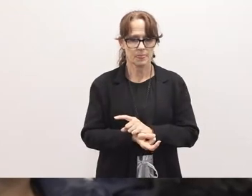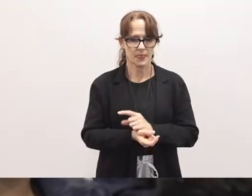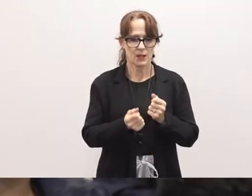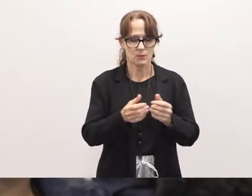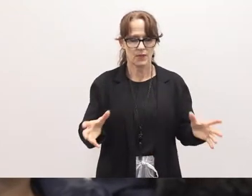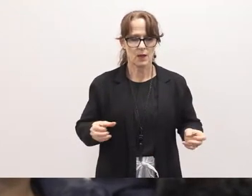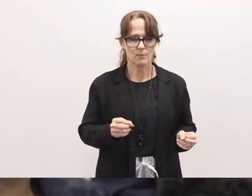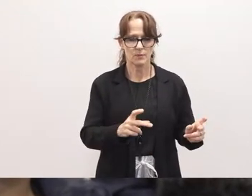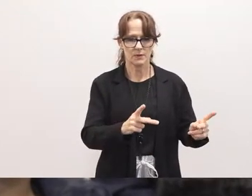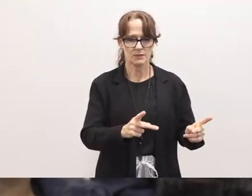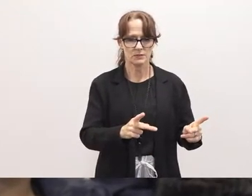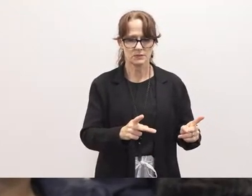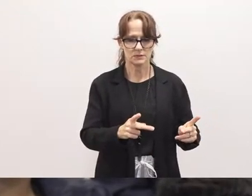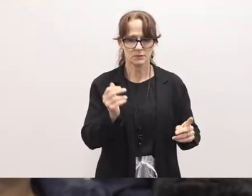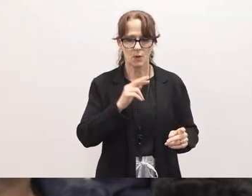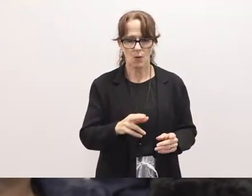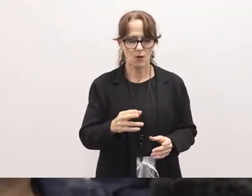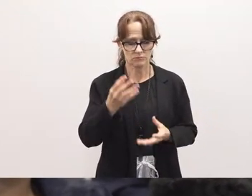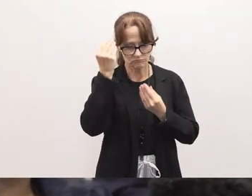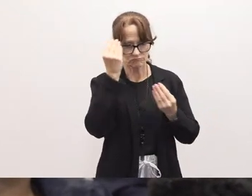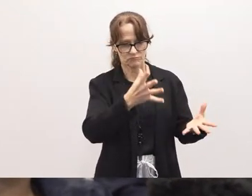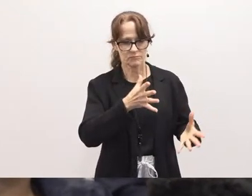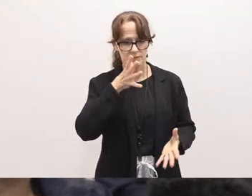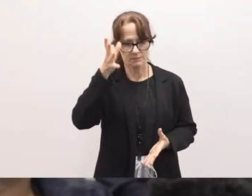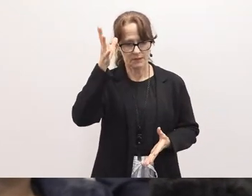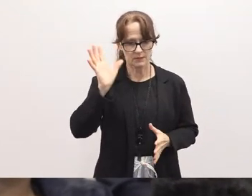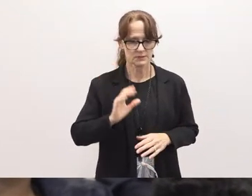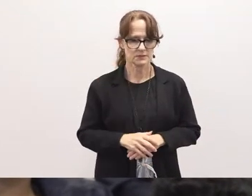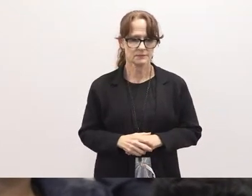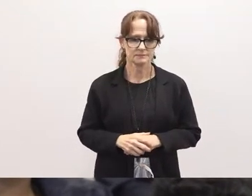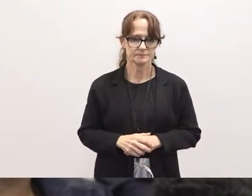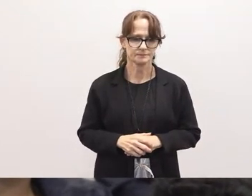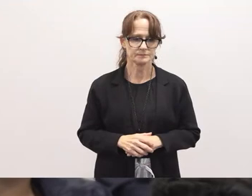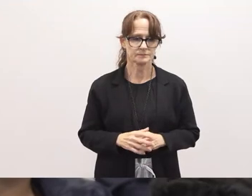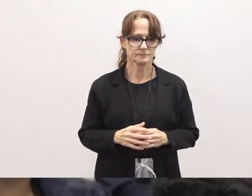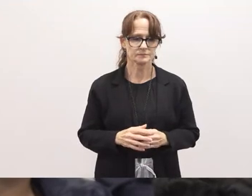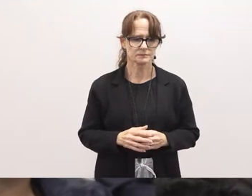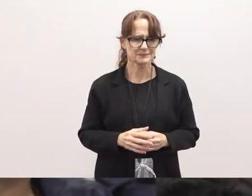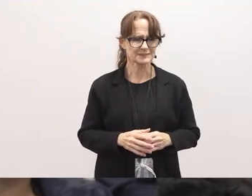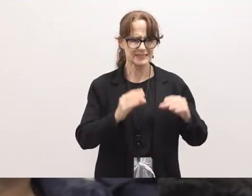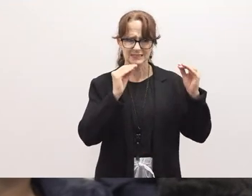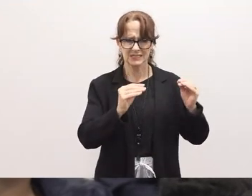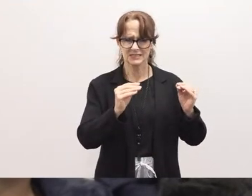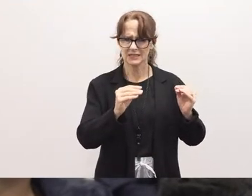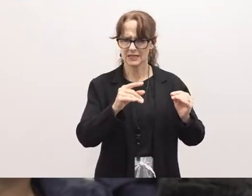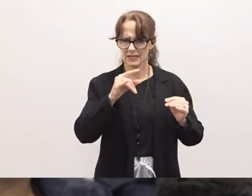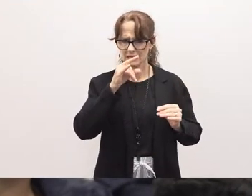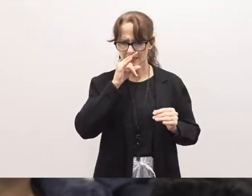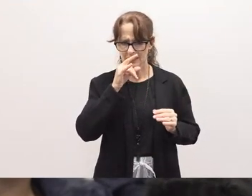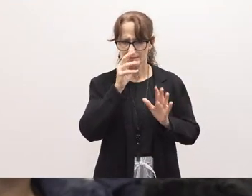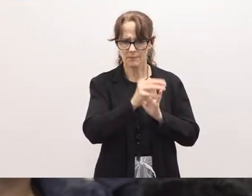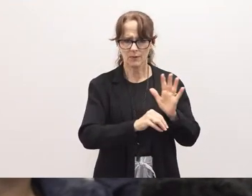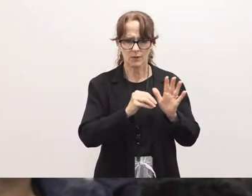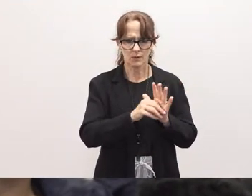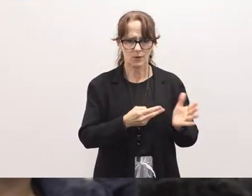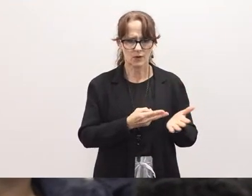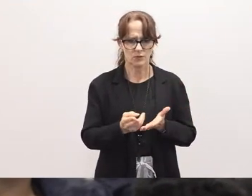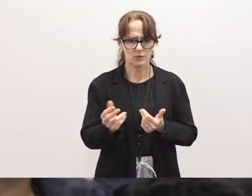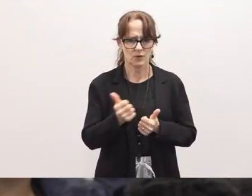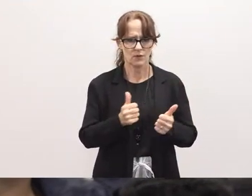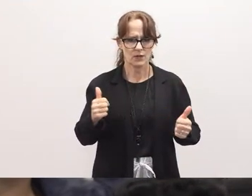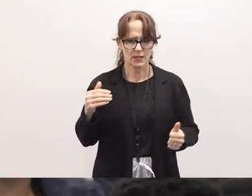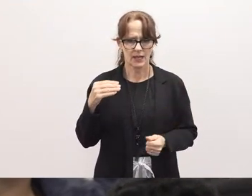without permission or even knowledge of the parents. So much for teaching kids about morality, truthfulness, and avoiding